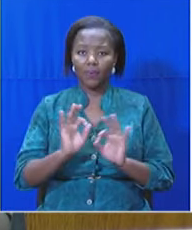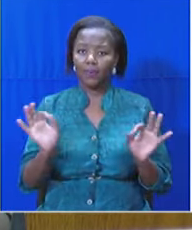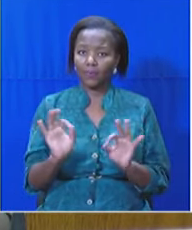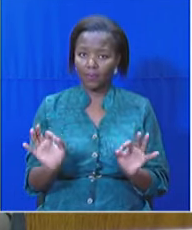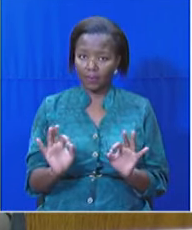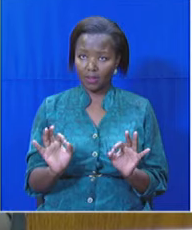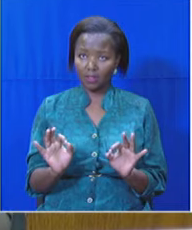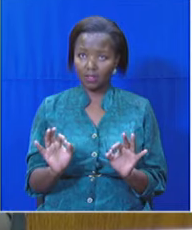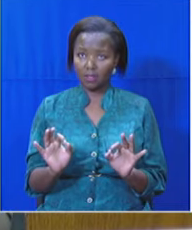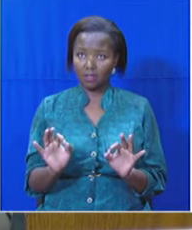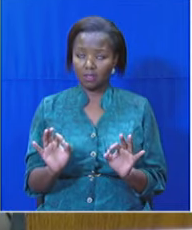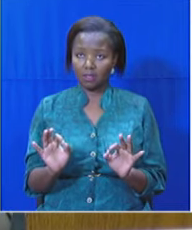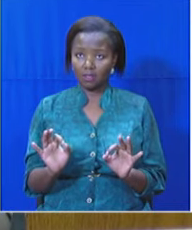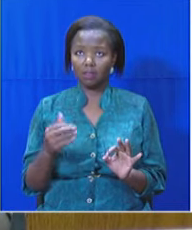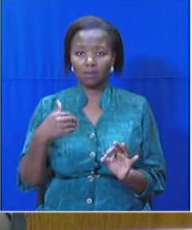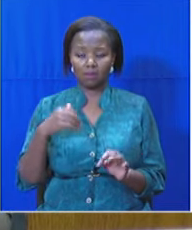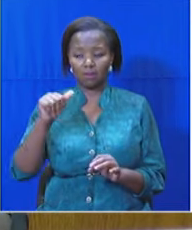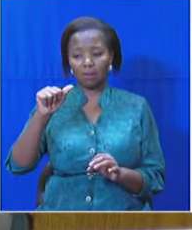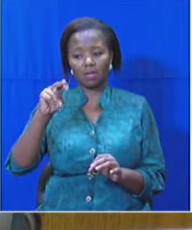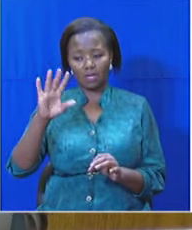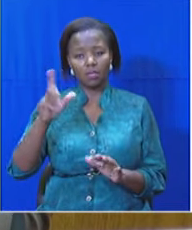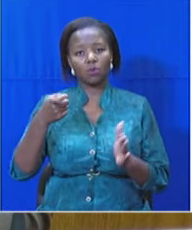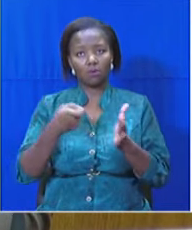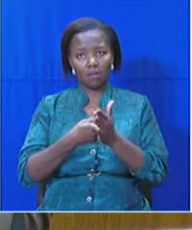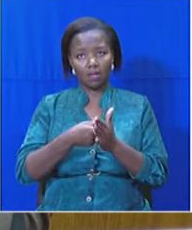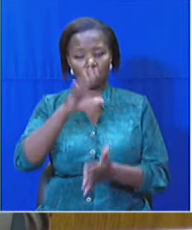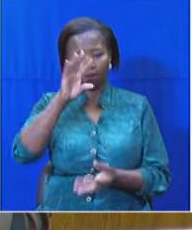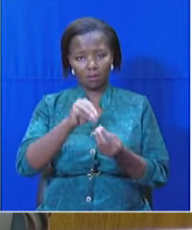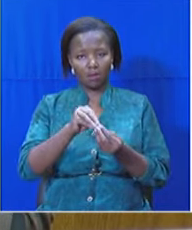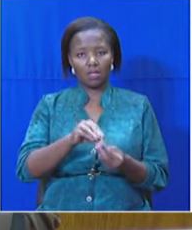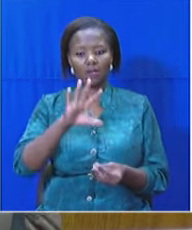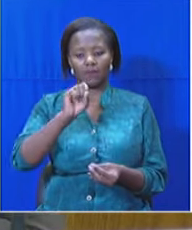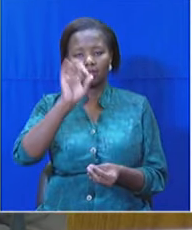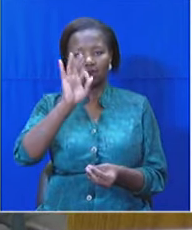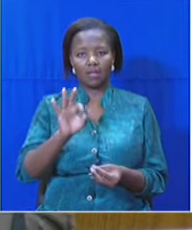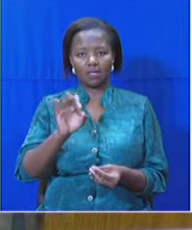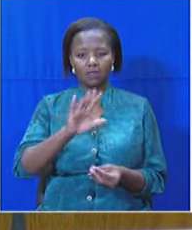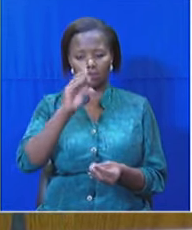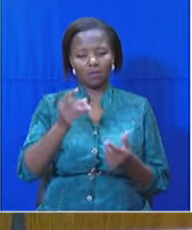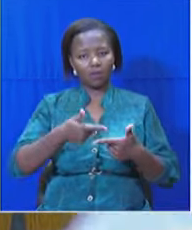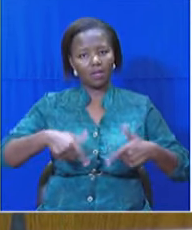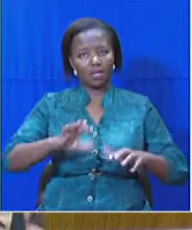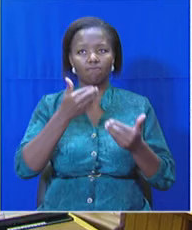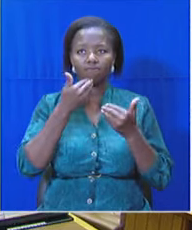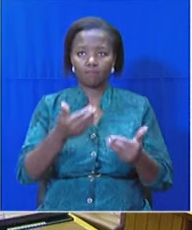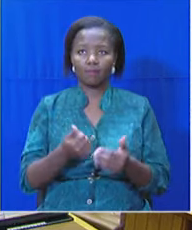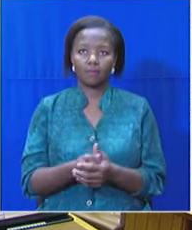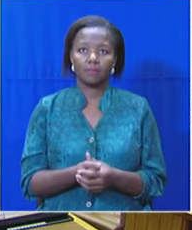go. The Honourable ANC Steyn. would have bought already 50% of South African land today. Thank you, Chair.